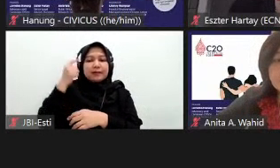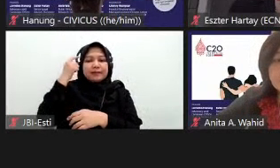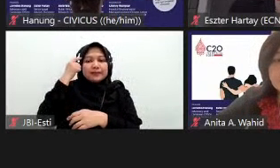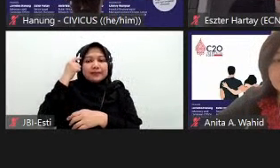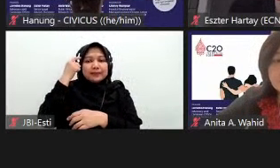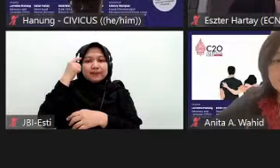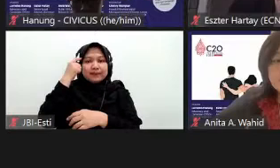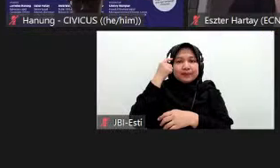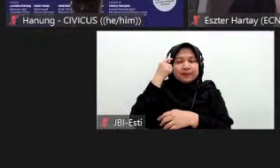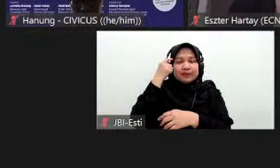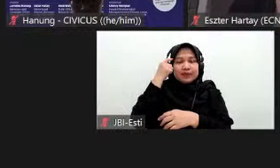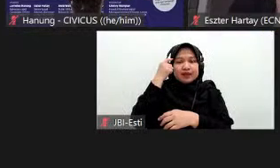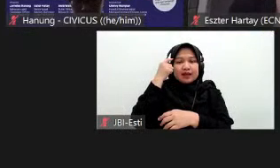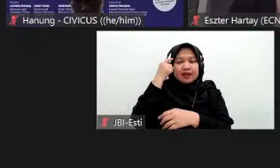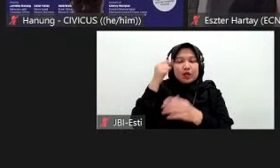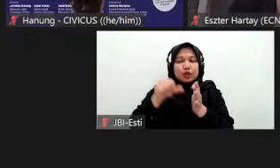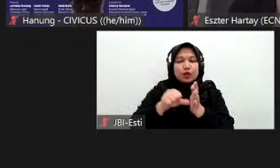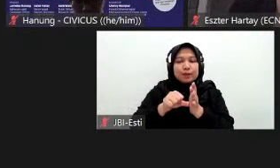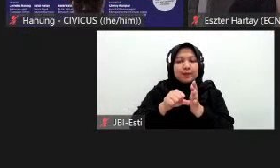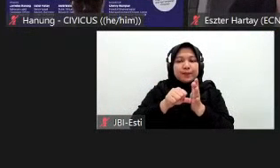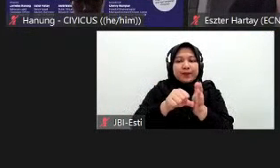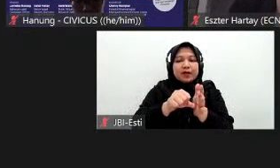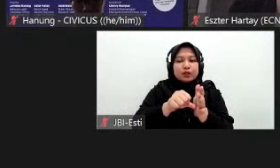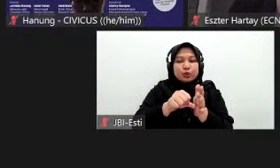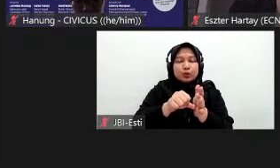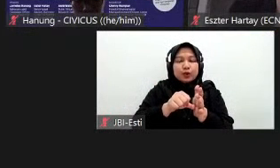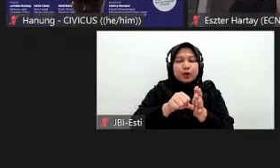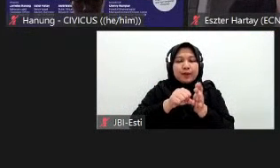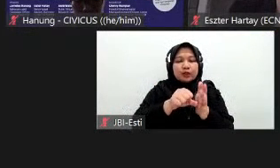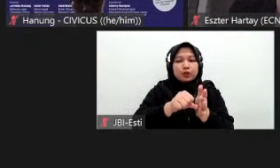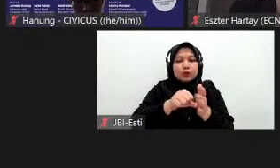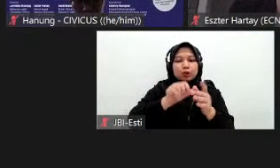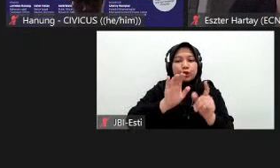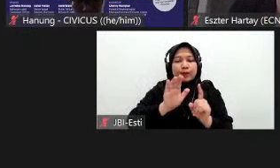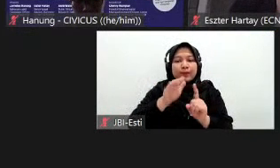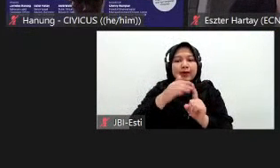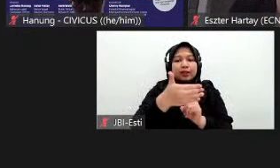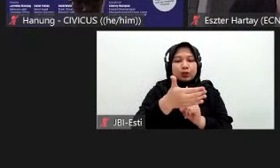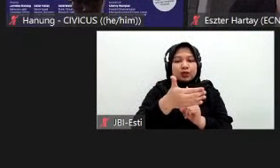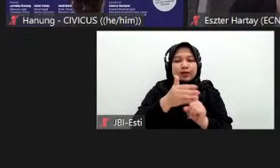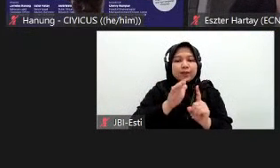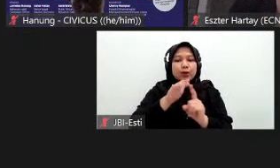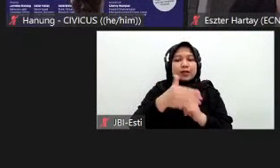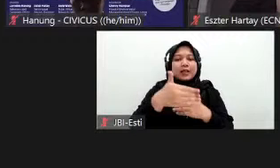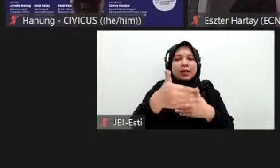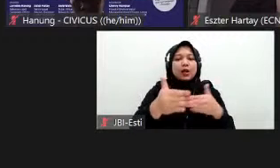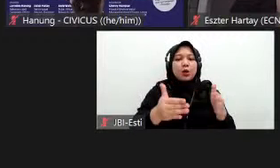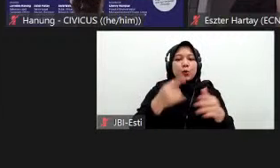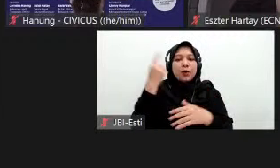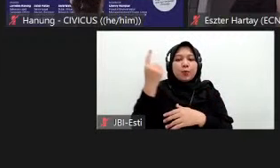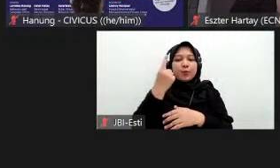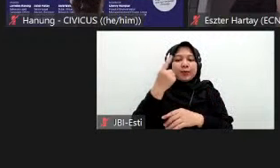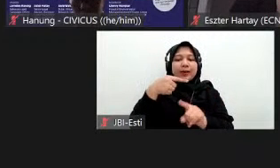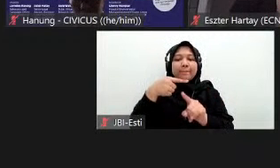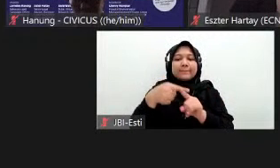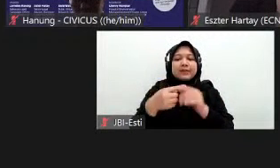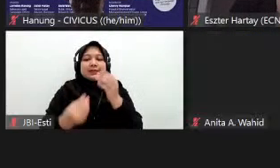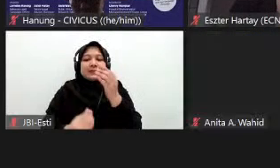mindset to help or to assist and protect and expand the civic